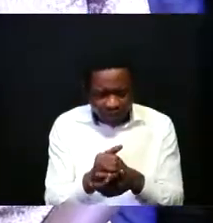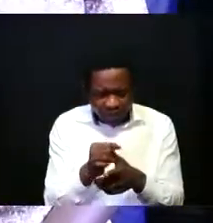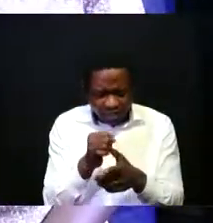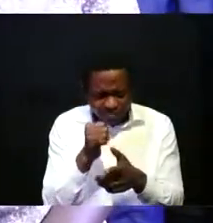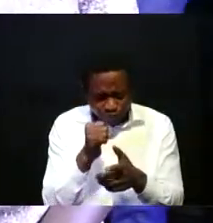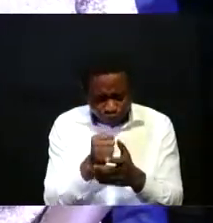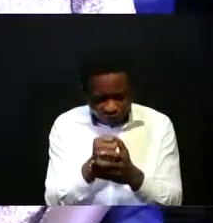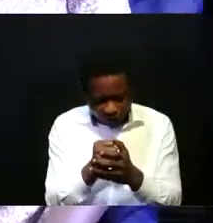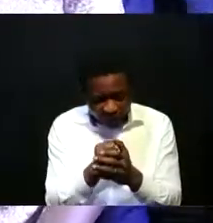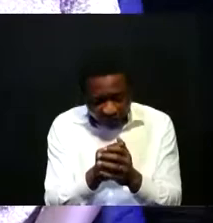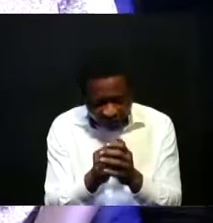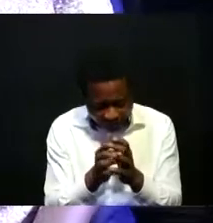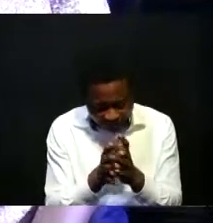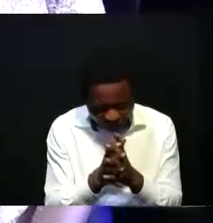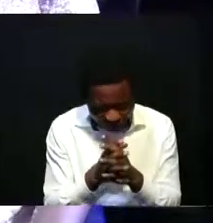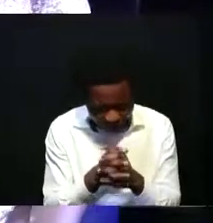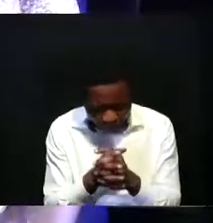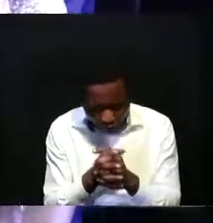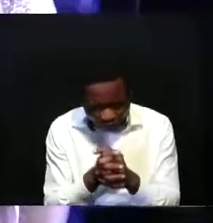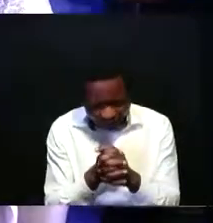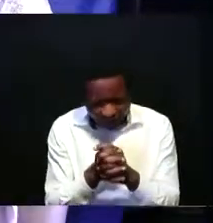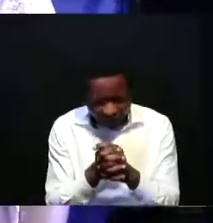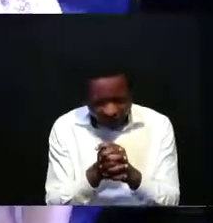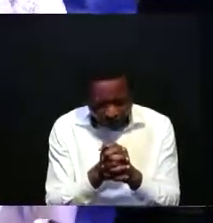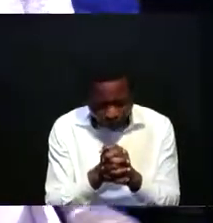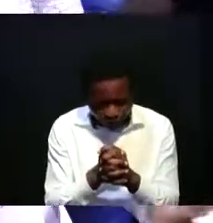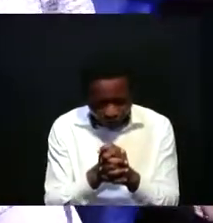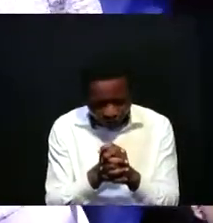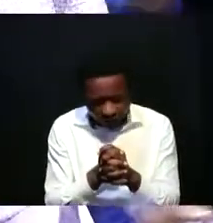hearts of couples. Couples who are going through challenges.